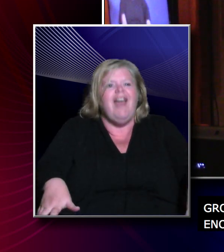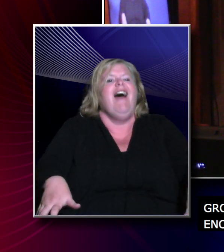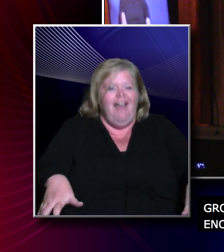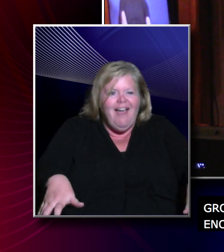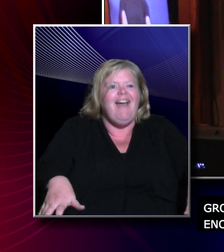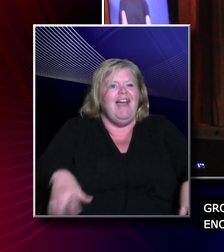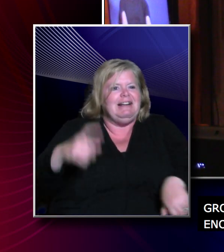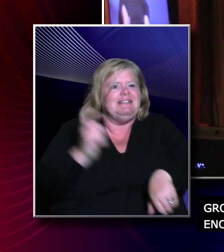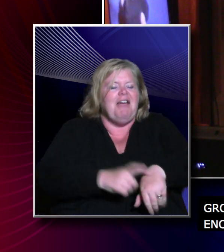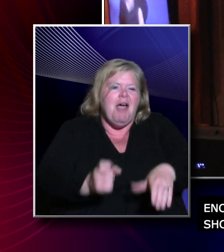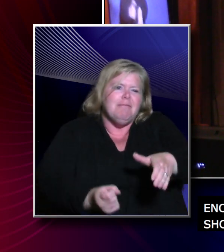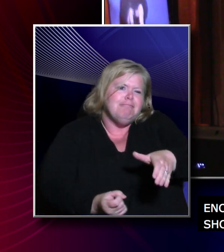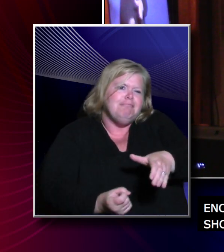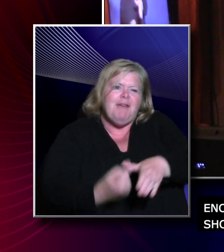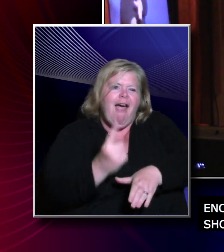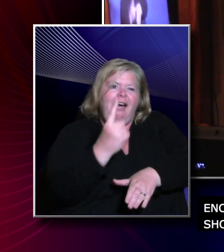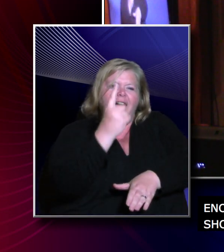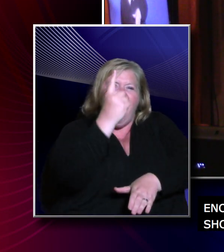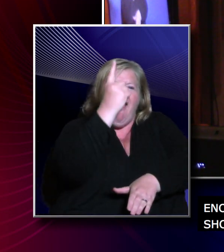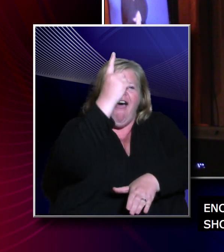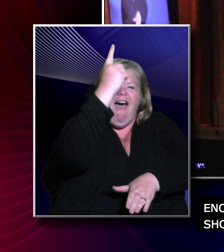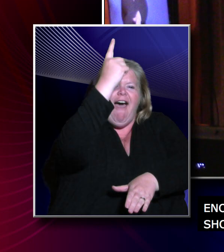shoot to the sky.